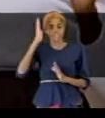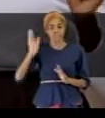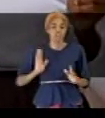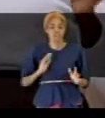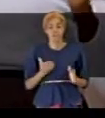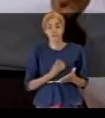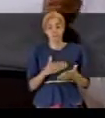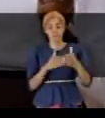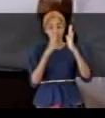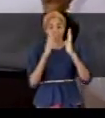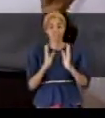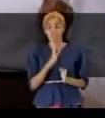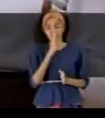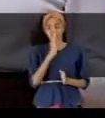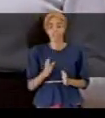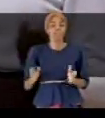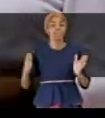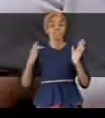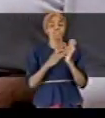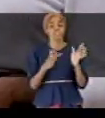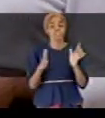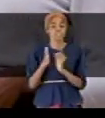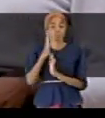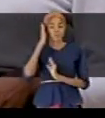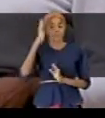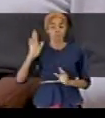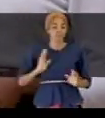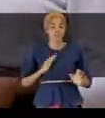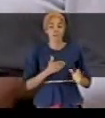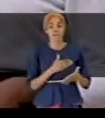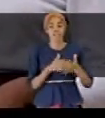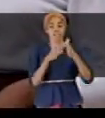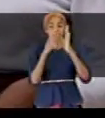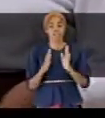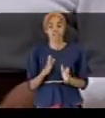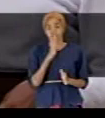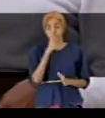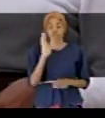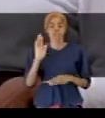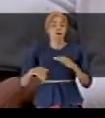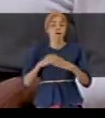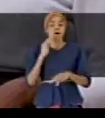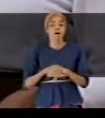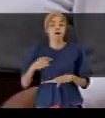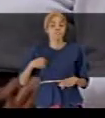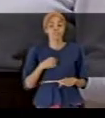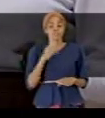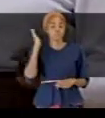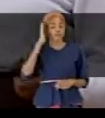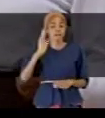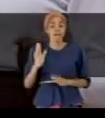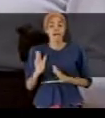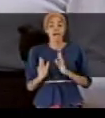Jesus will a leader be, Jesus will a leader be. On